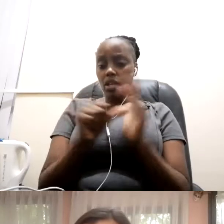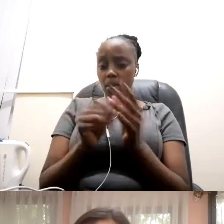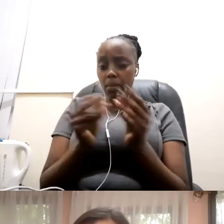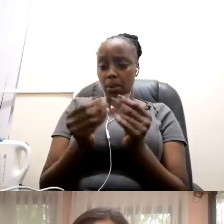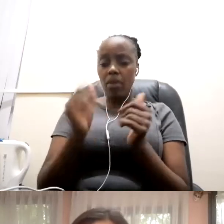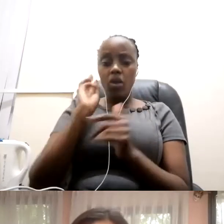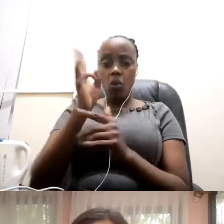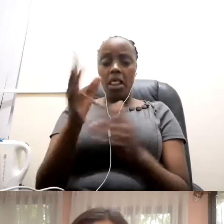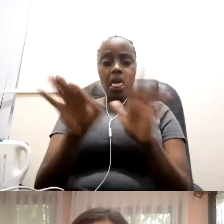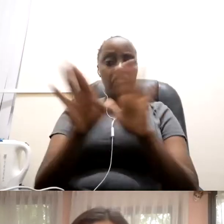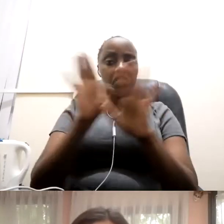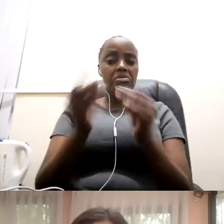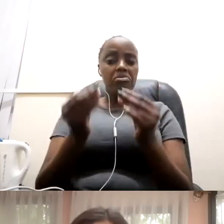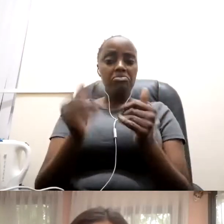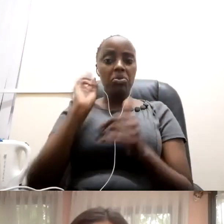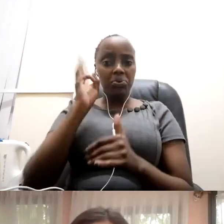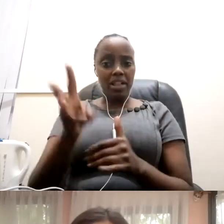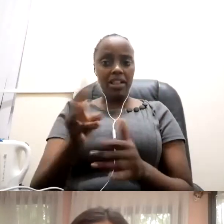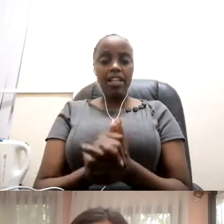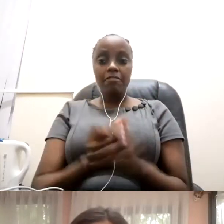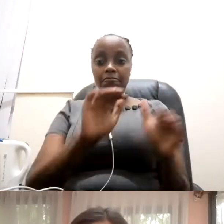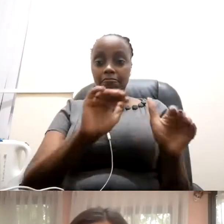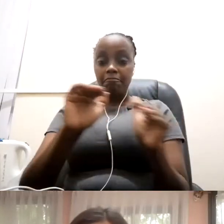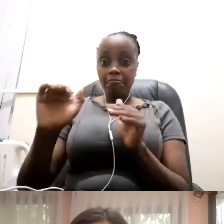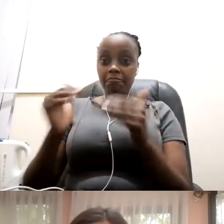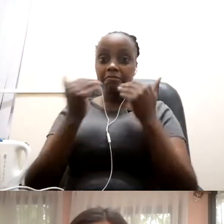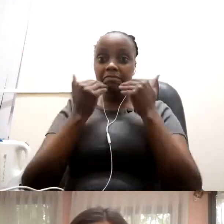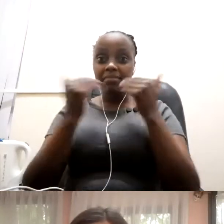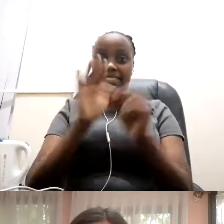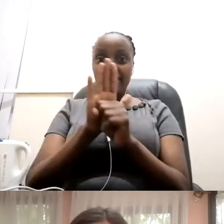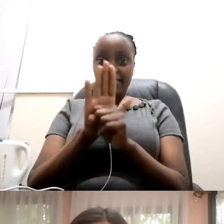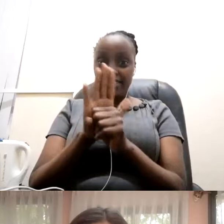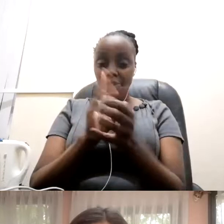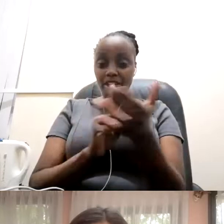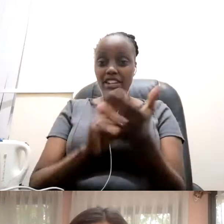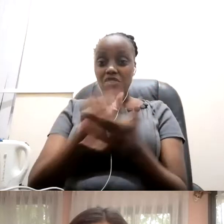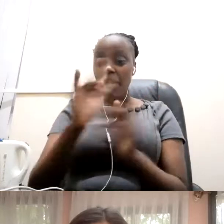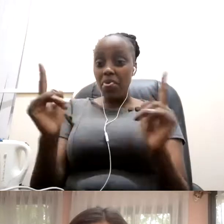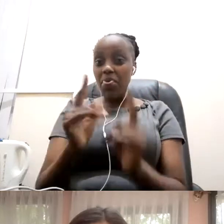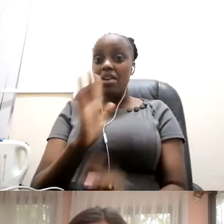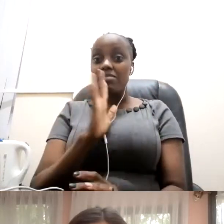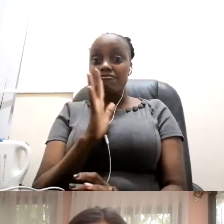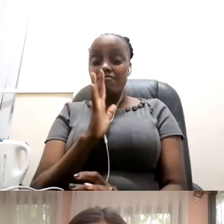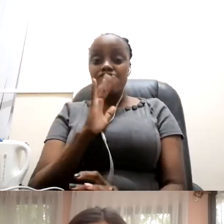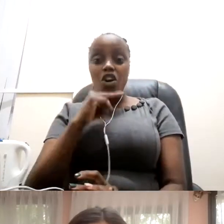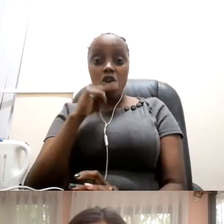everything solved. So again, thanks, Dr. Schroeder, for your brief opening remarks.